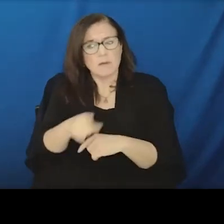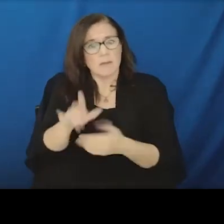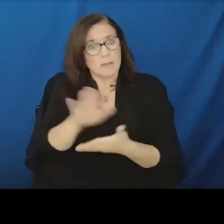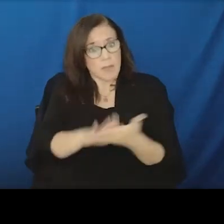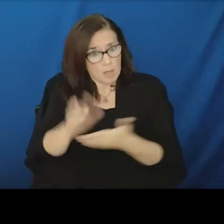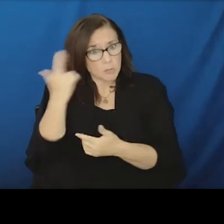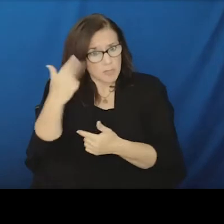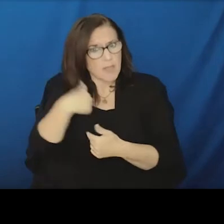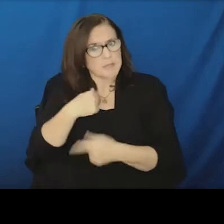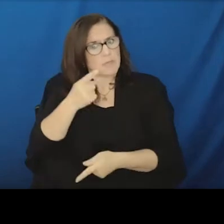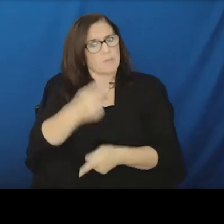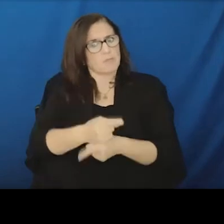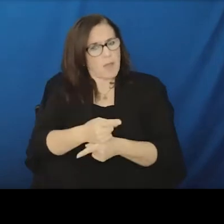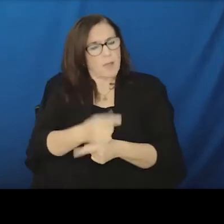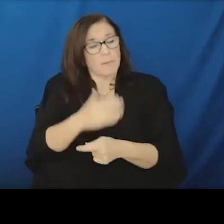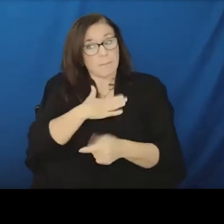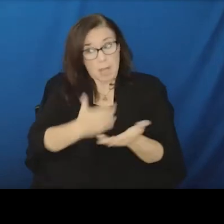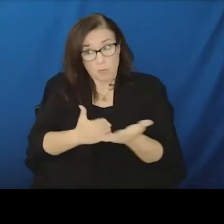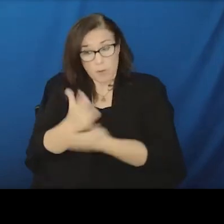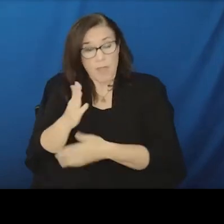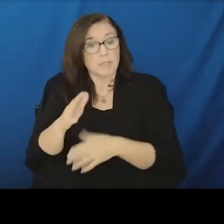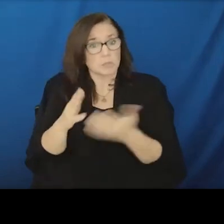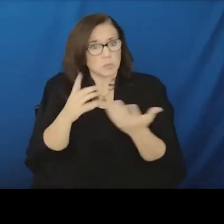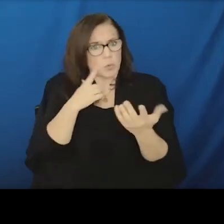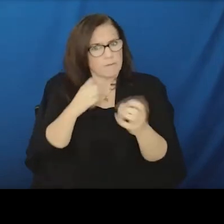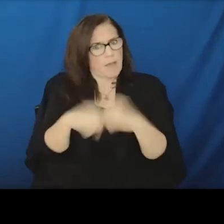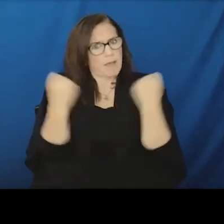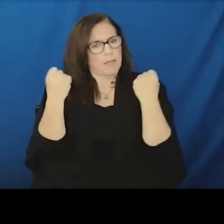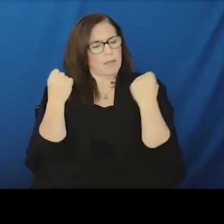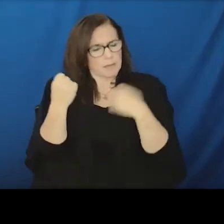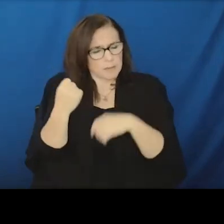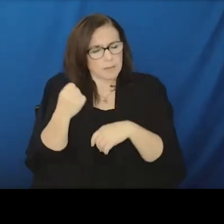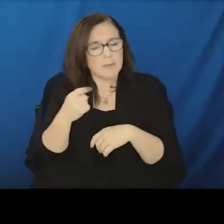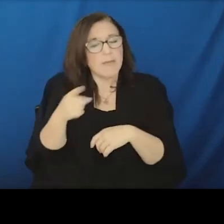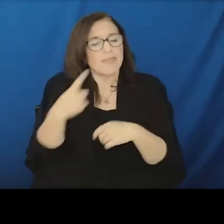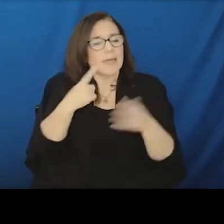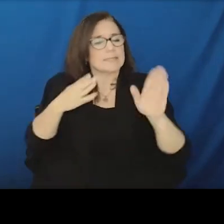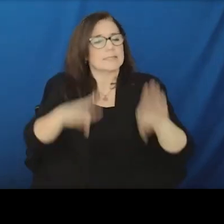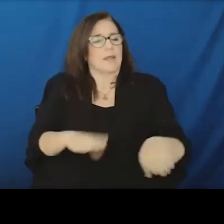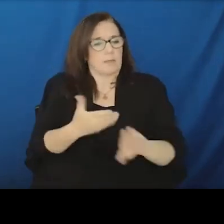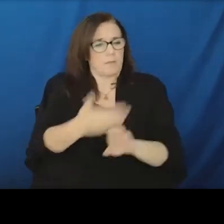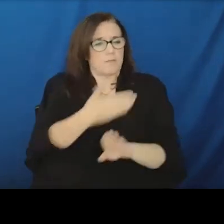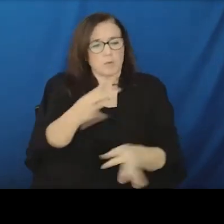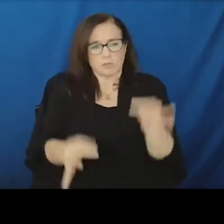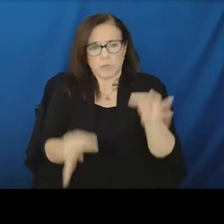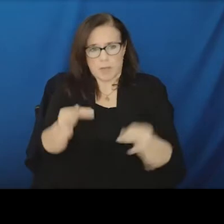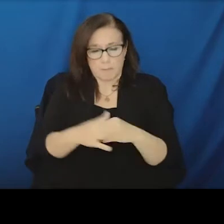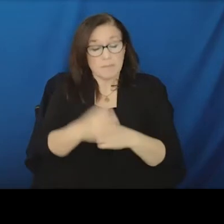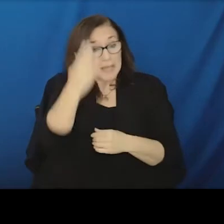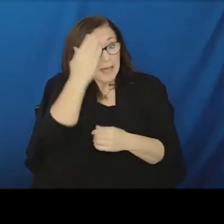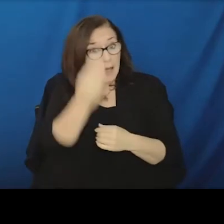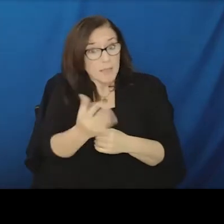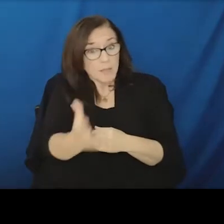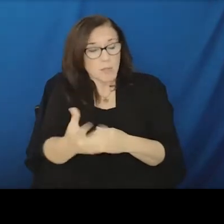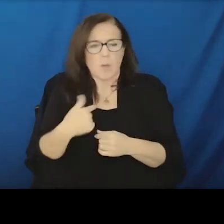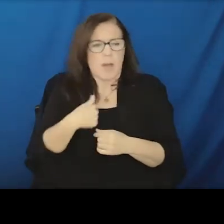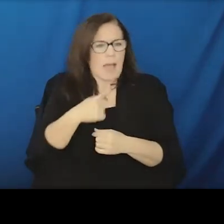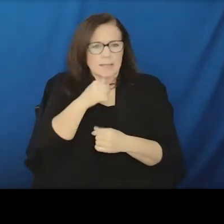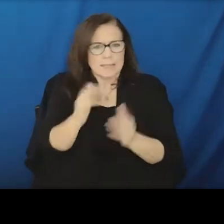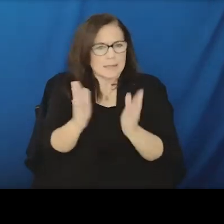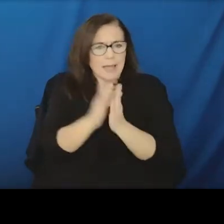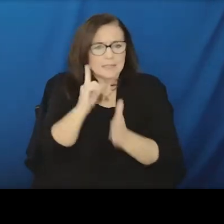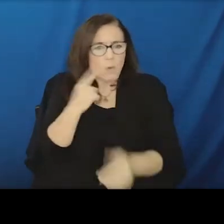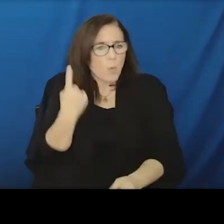violated, and they settled with me beforehand, before we went to trial. I would also like you to know that I didn't ask for a penny and